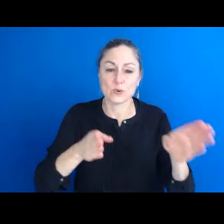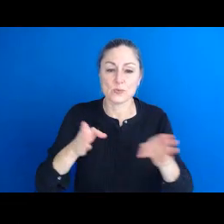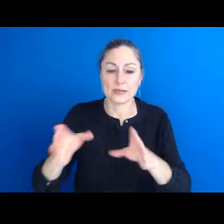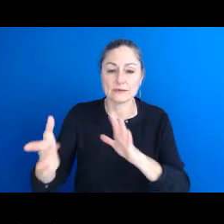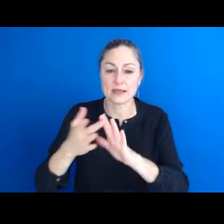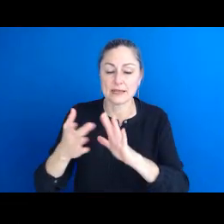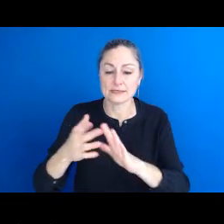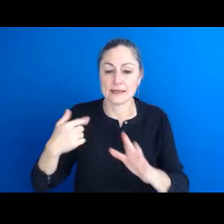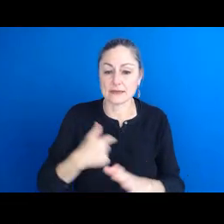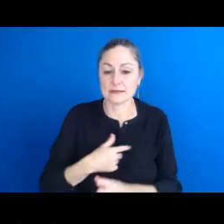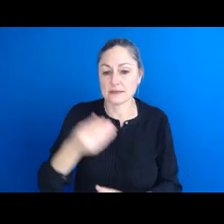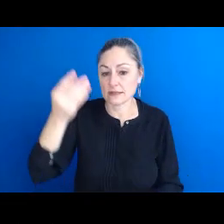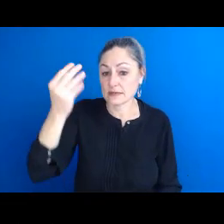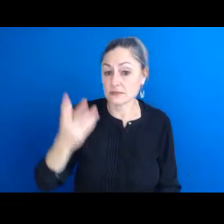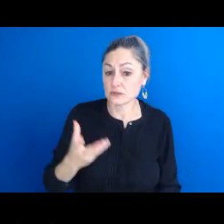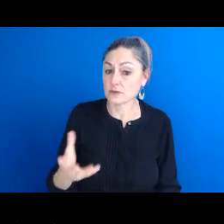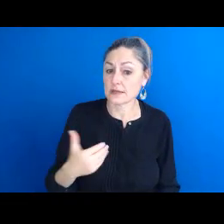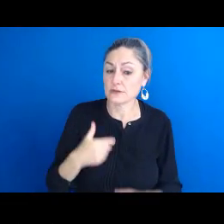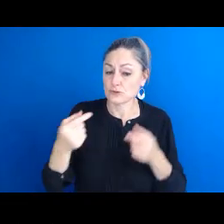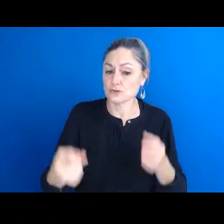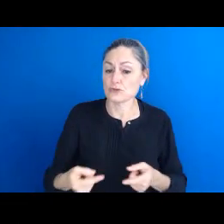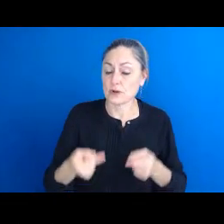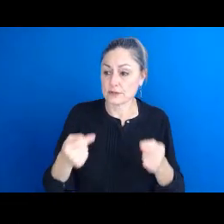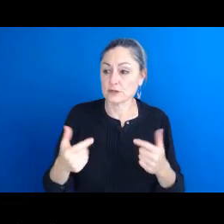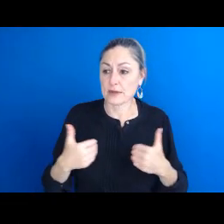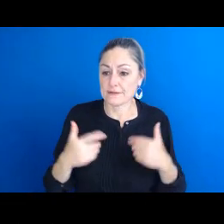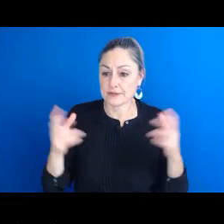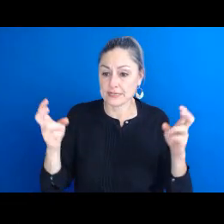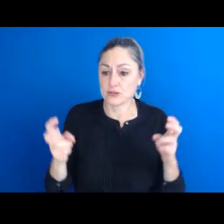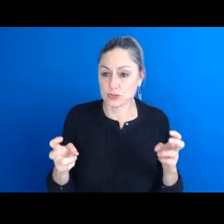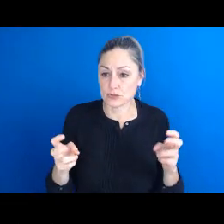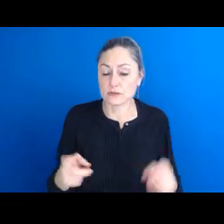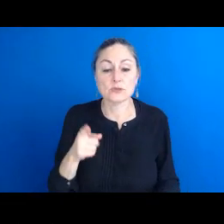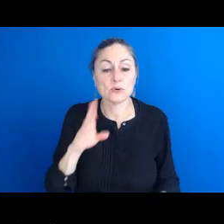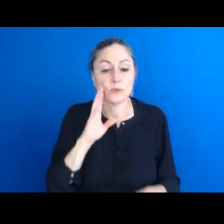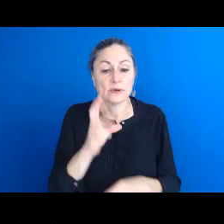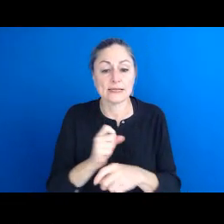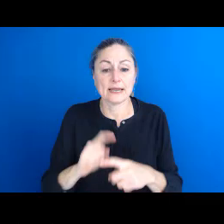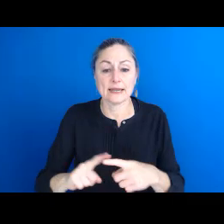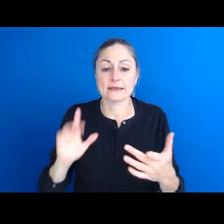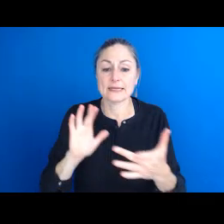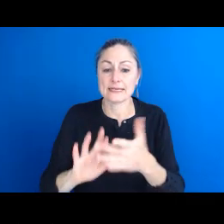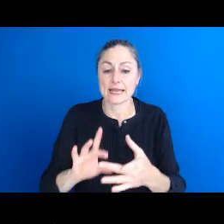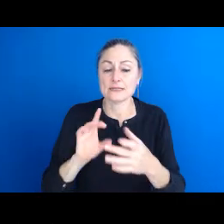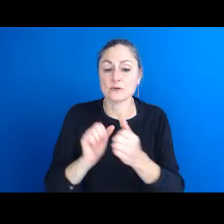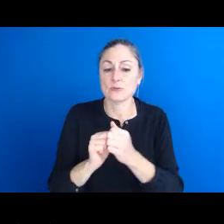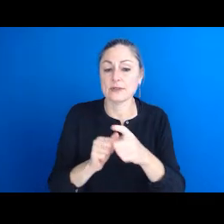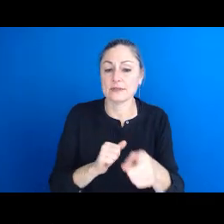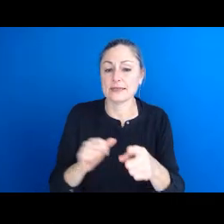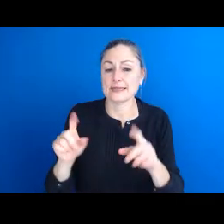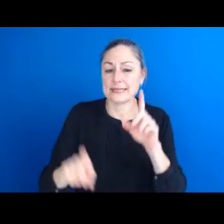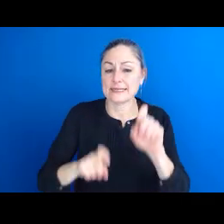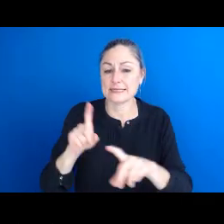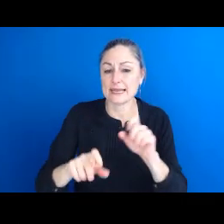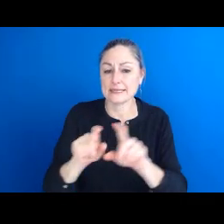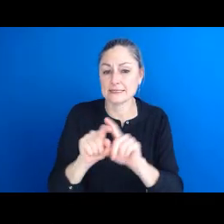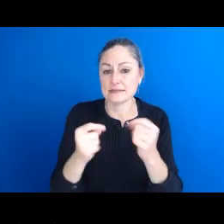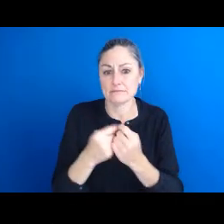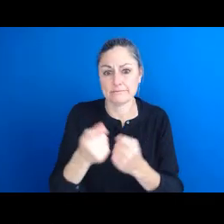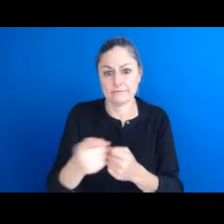know that you're having an issue. And you'll get connected with our intake team, and they do a fantastic